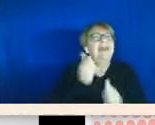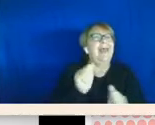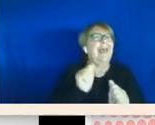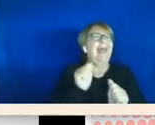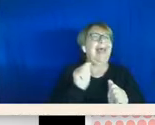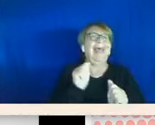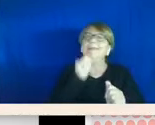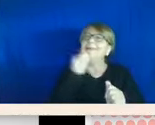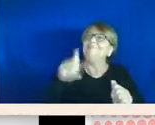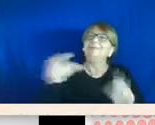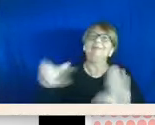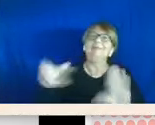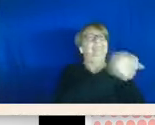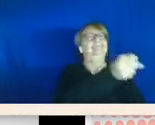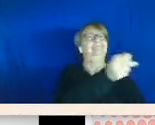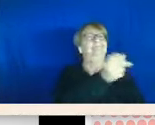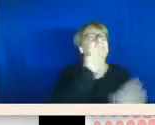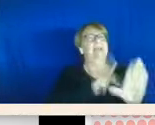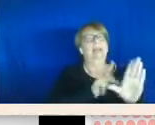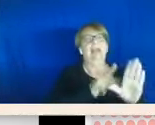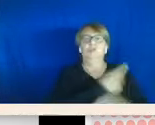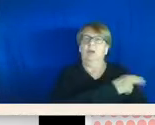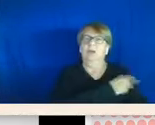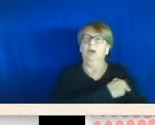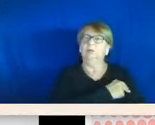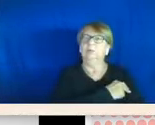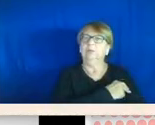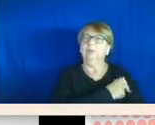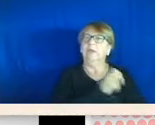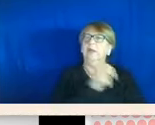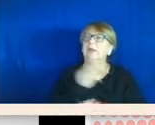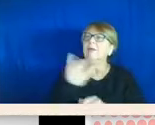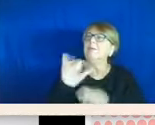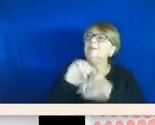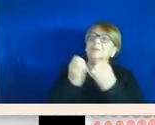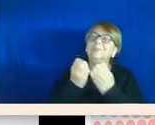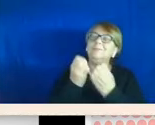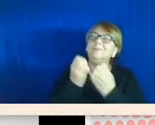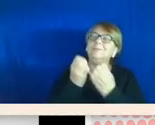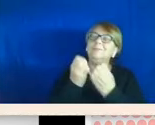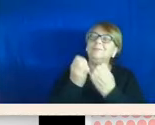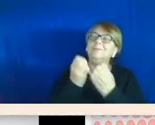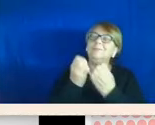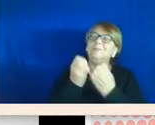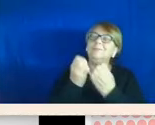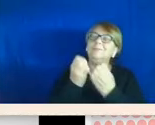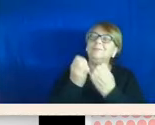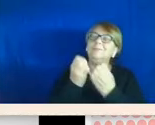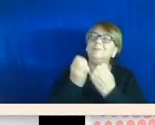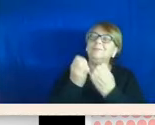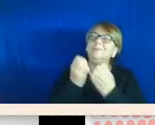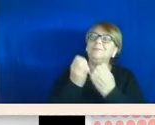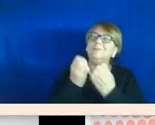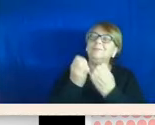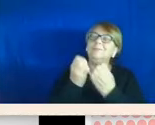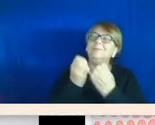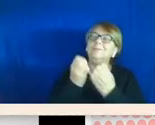hospitalizations and divert from these emergency departments in juvenile or criminal justice, lessen trauma